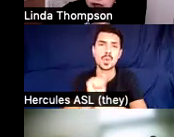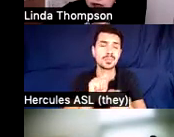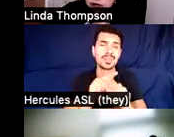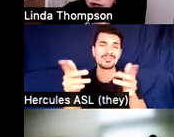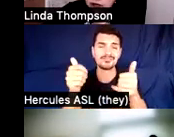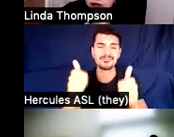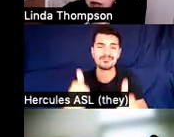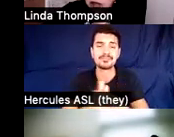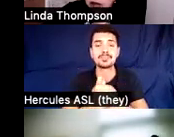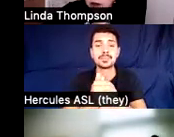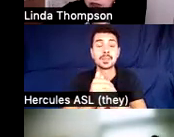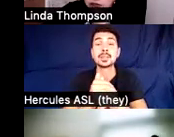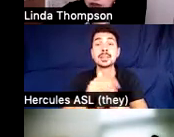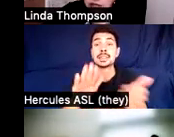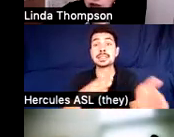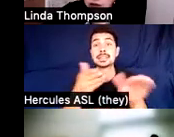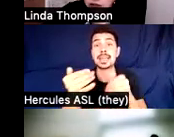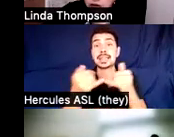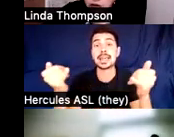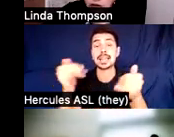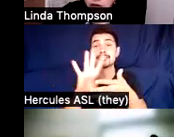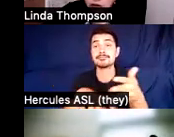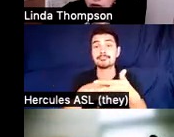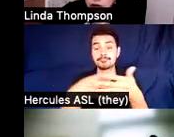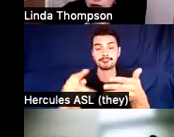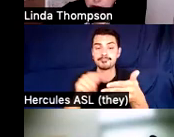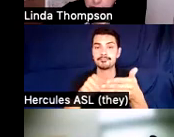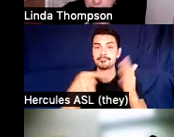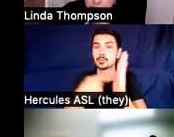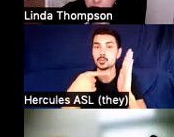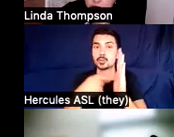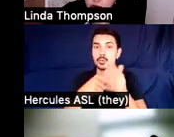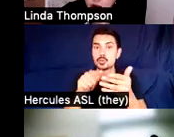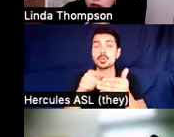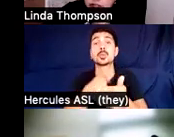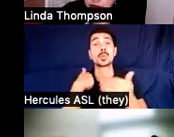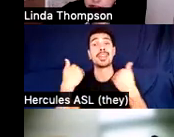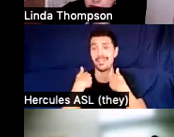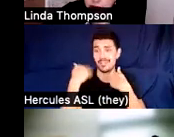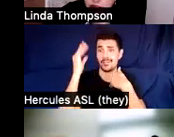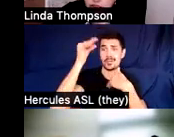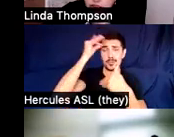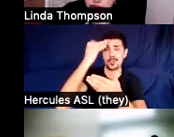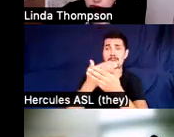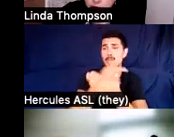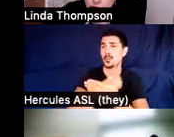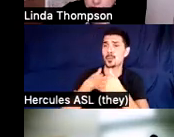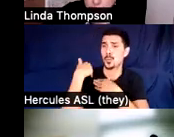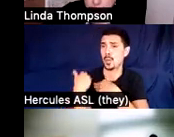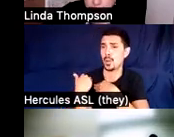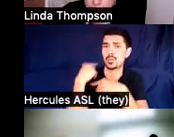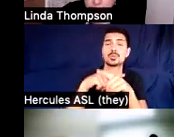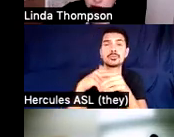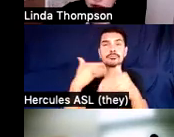Also, there can be, like, most of us have federal money and we are responsible to do